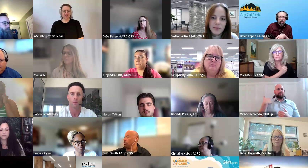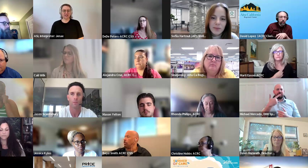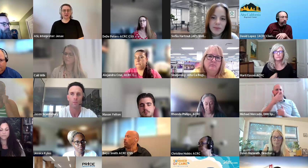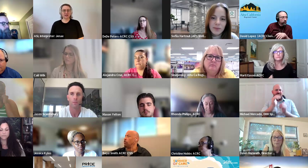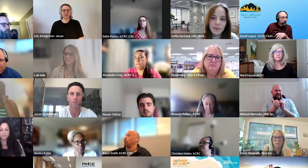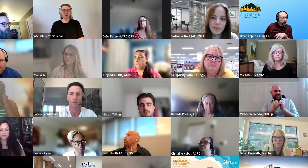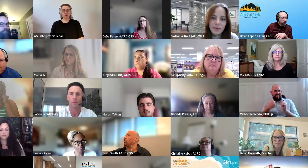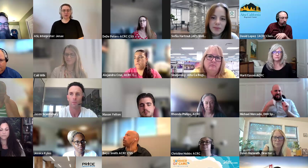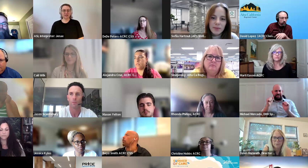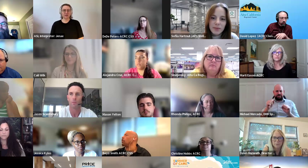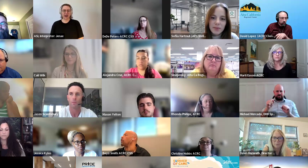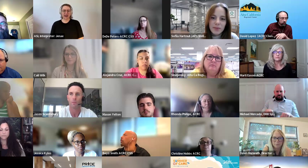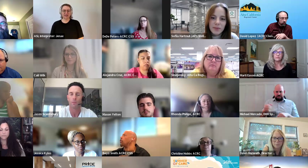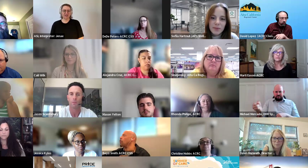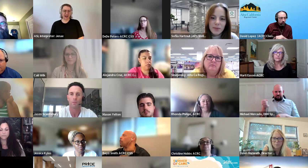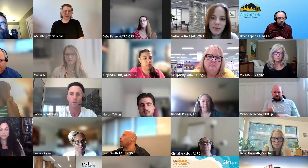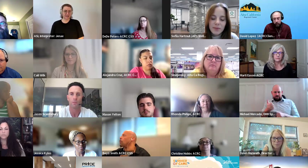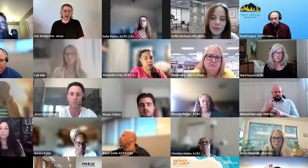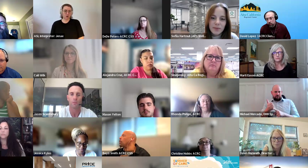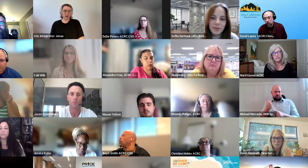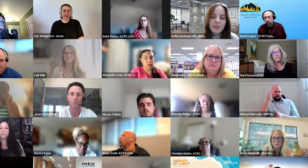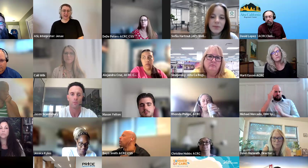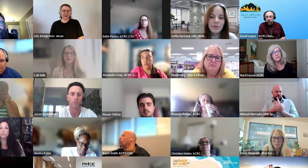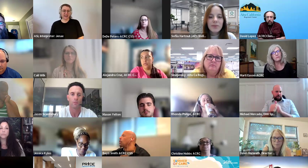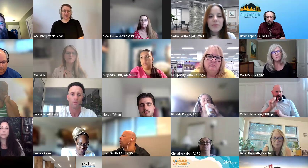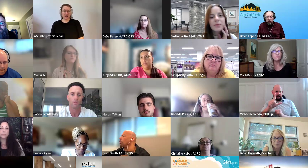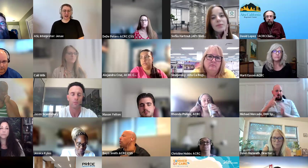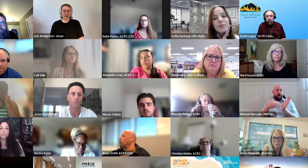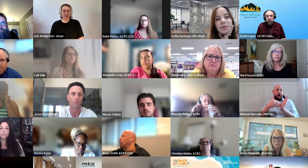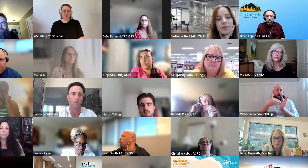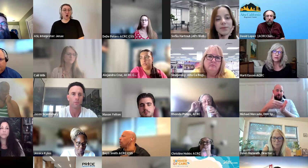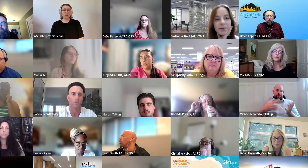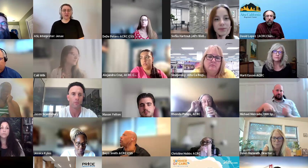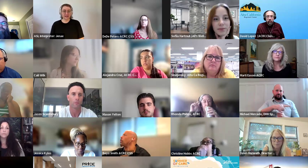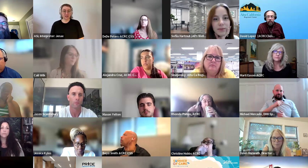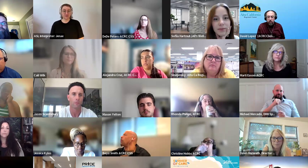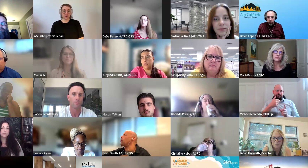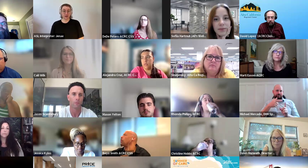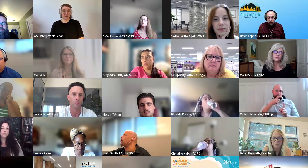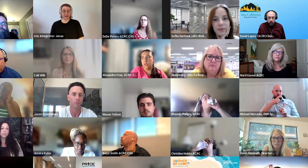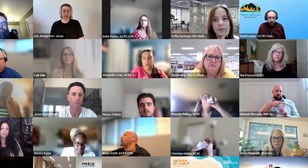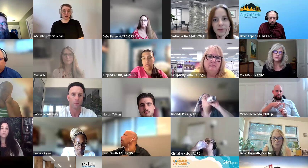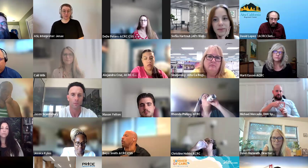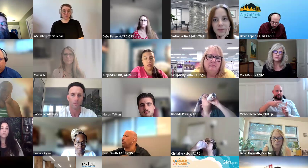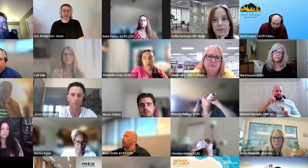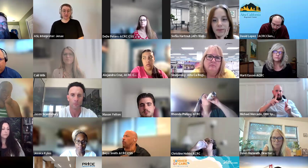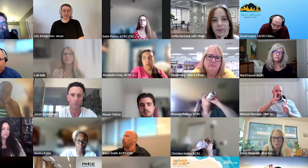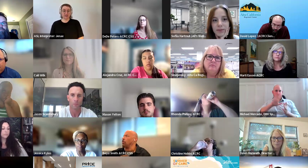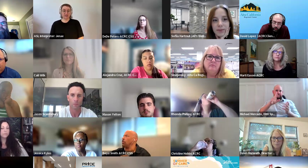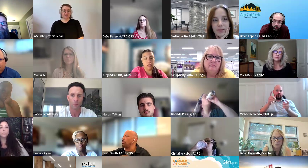about this is because some programs in the past have asked, how can I know that someone is fluent in